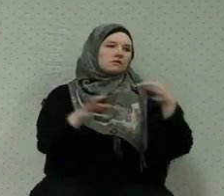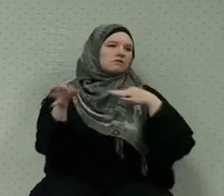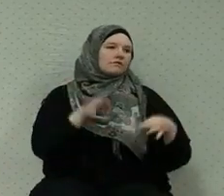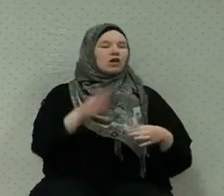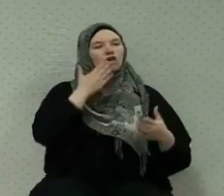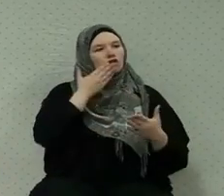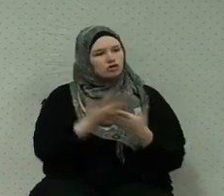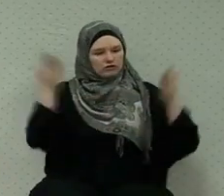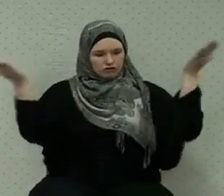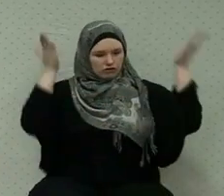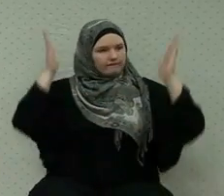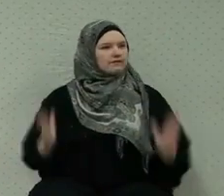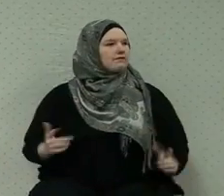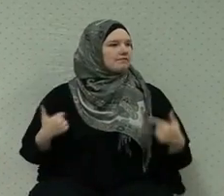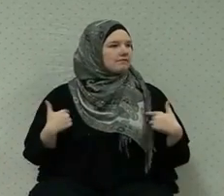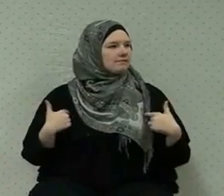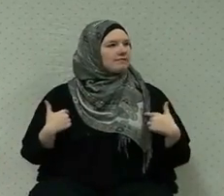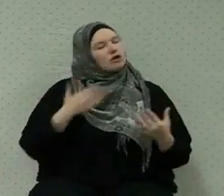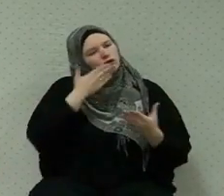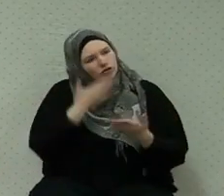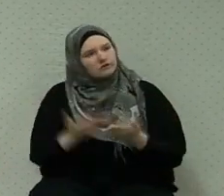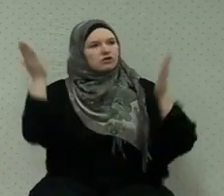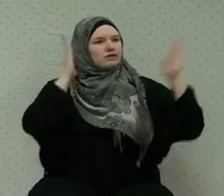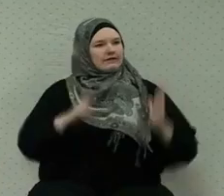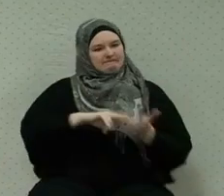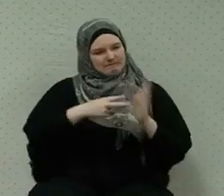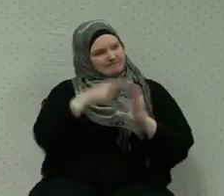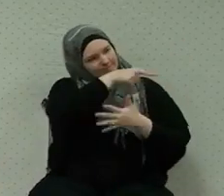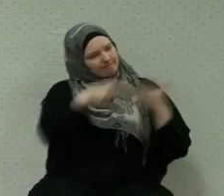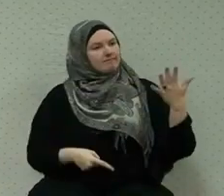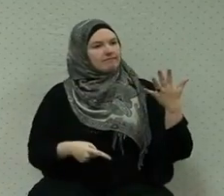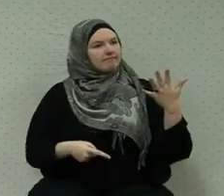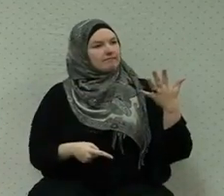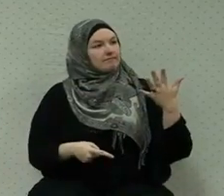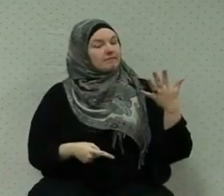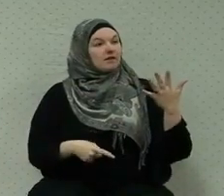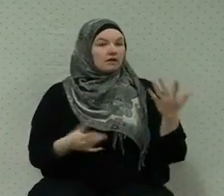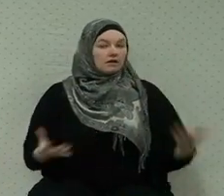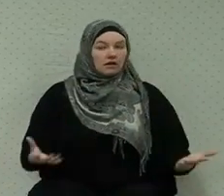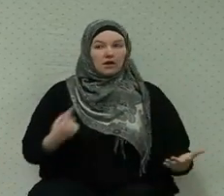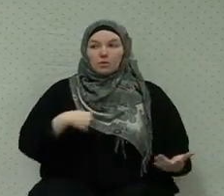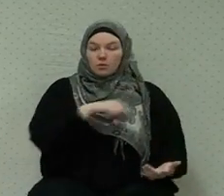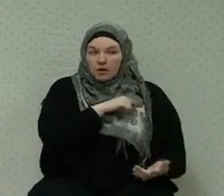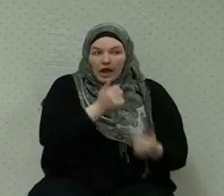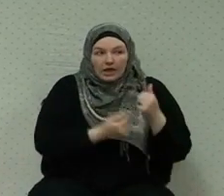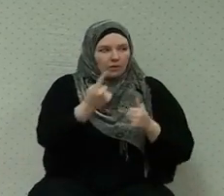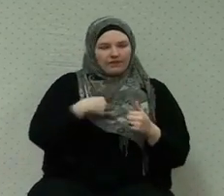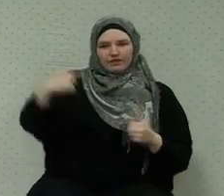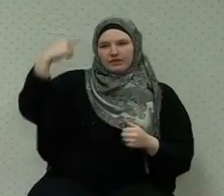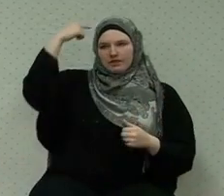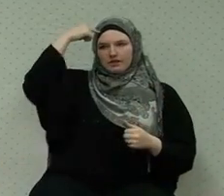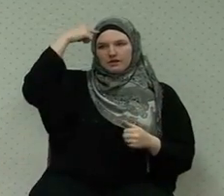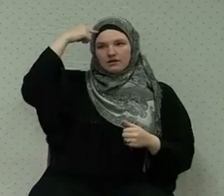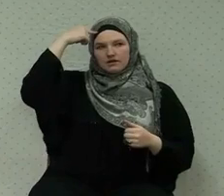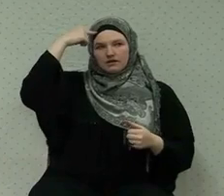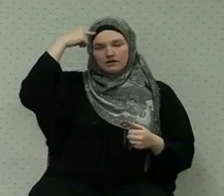good servant. A good servant. And by no stretch of the imagination should anyone think